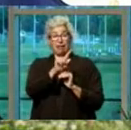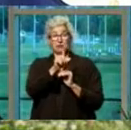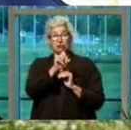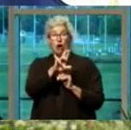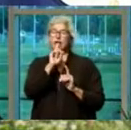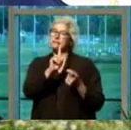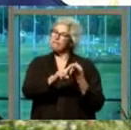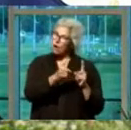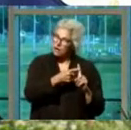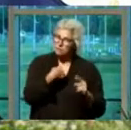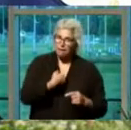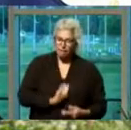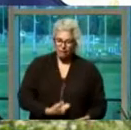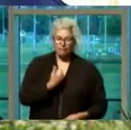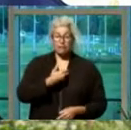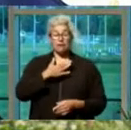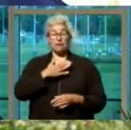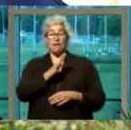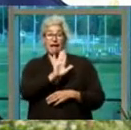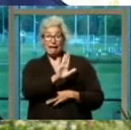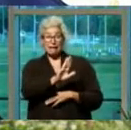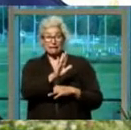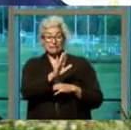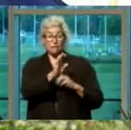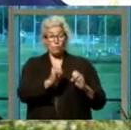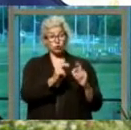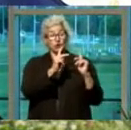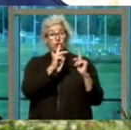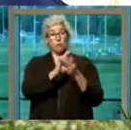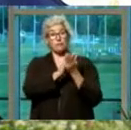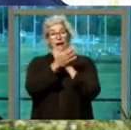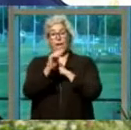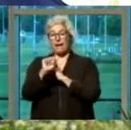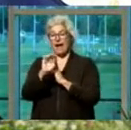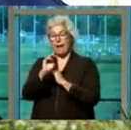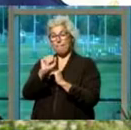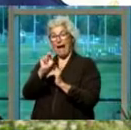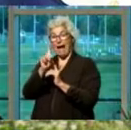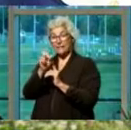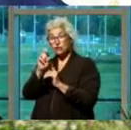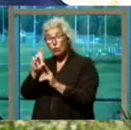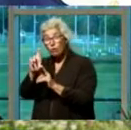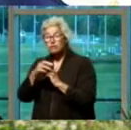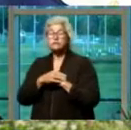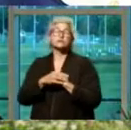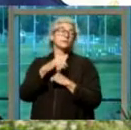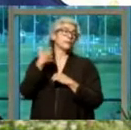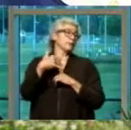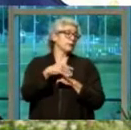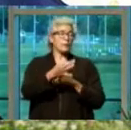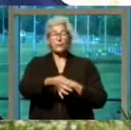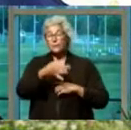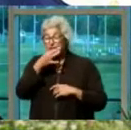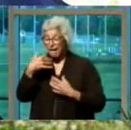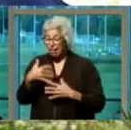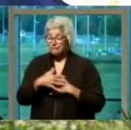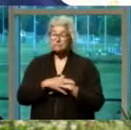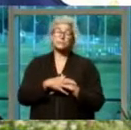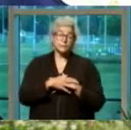excited about his opportunity to now be ambassador. He is a man who's got a lot of talent, but also